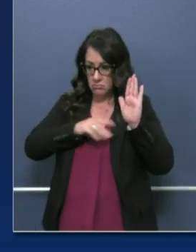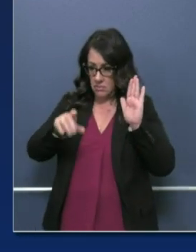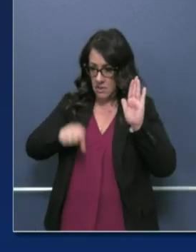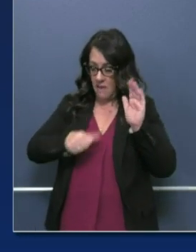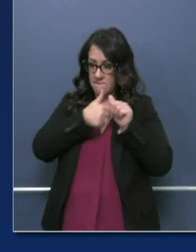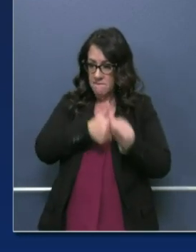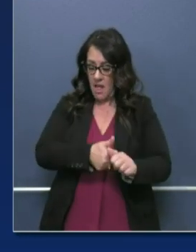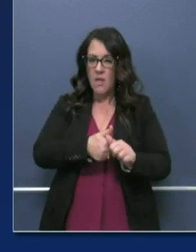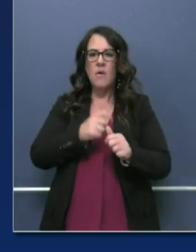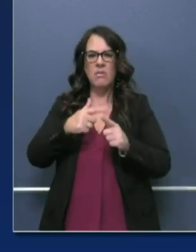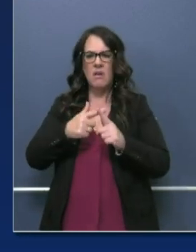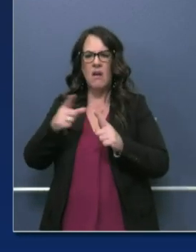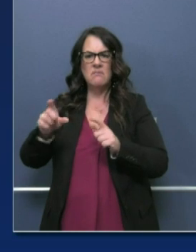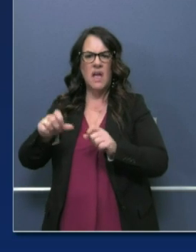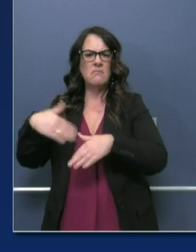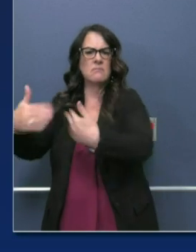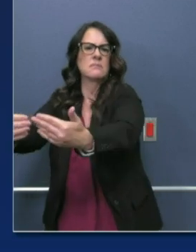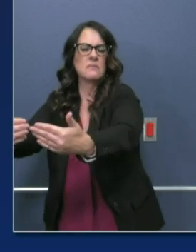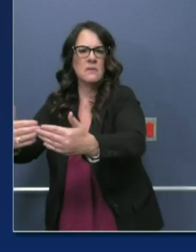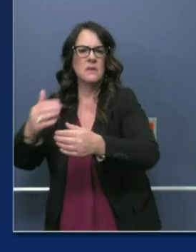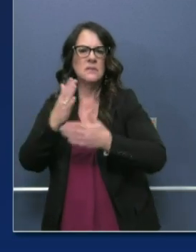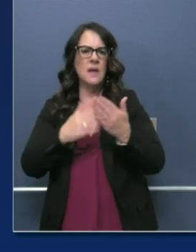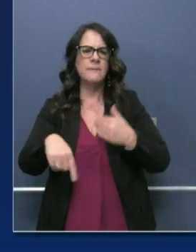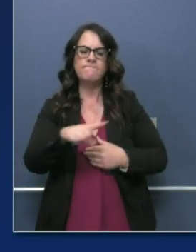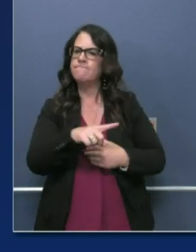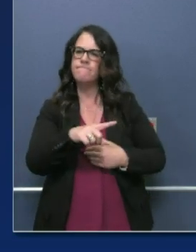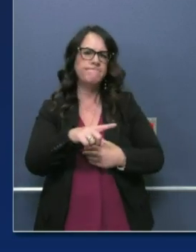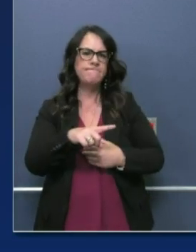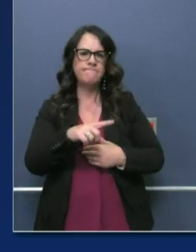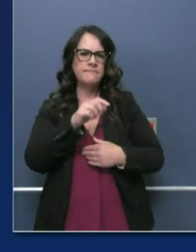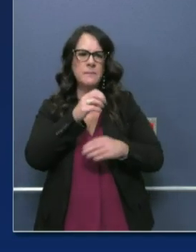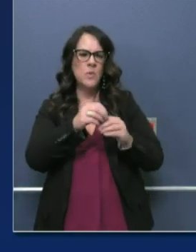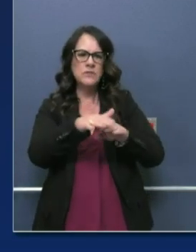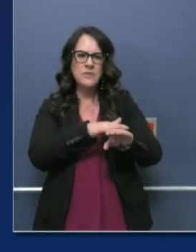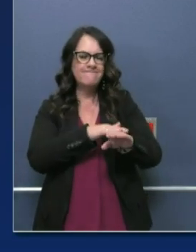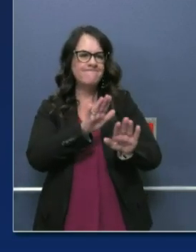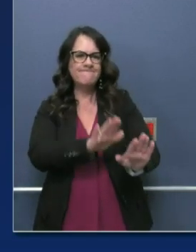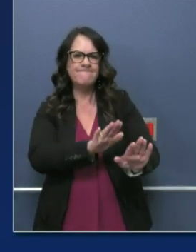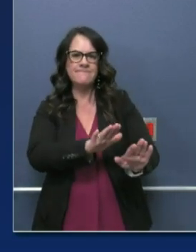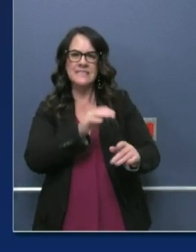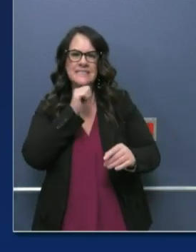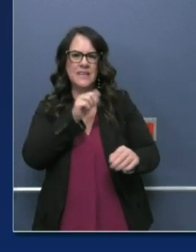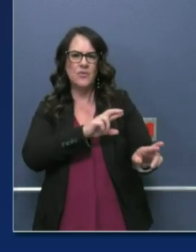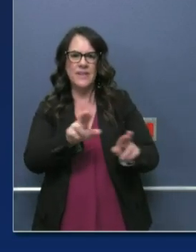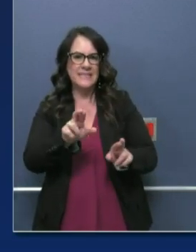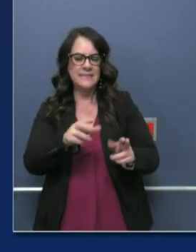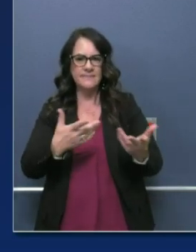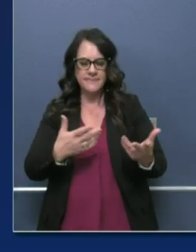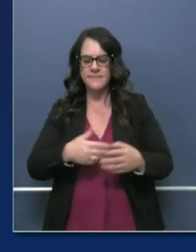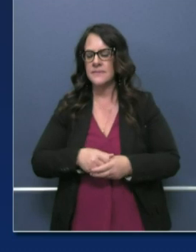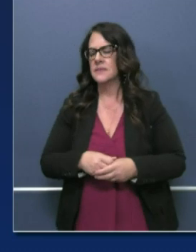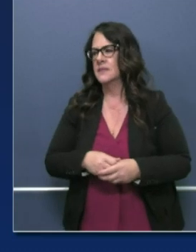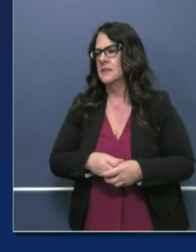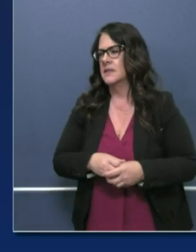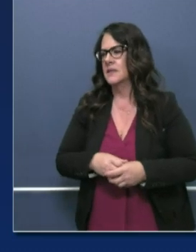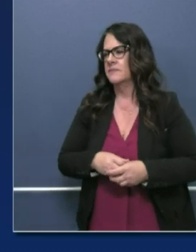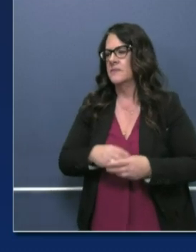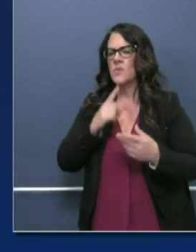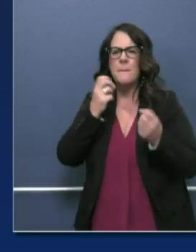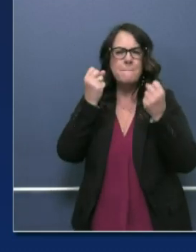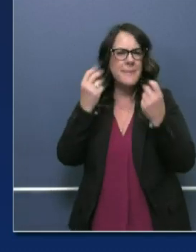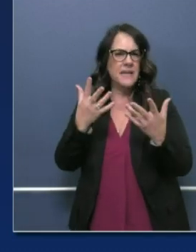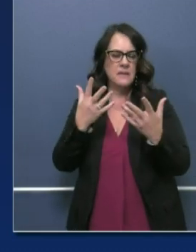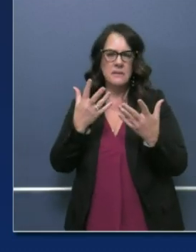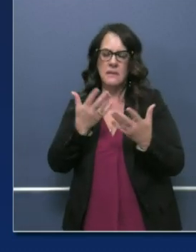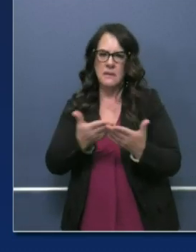those readiness criteria later on in the day, but they follow very much the indicators that we've talked about earlier. Really, they're all those